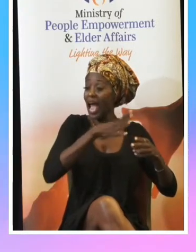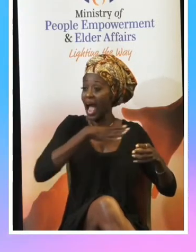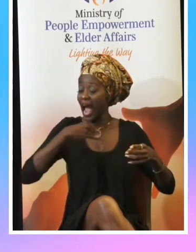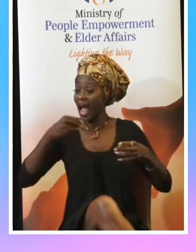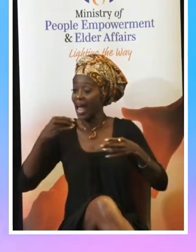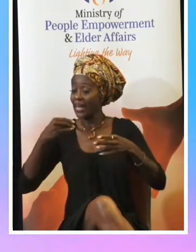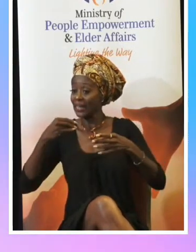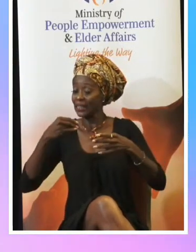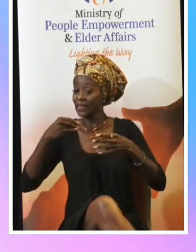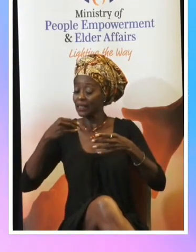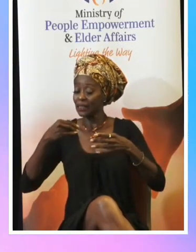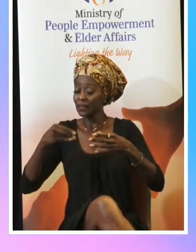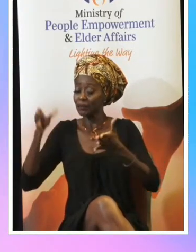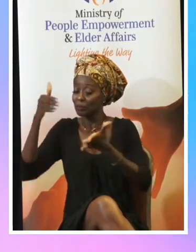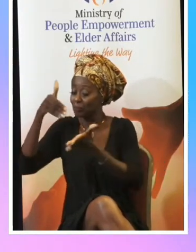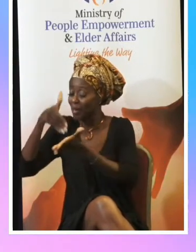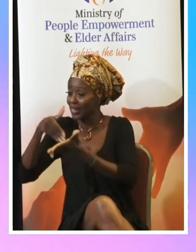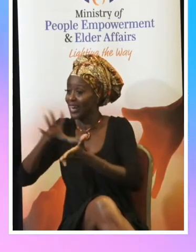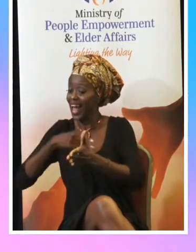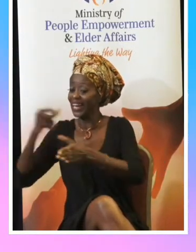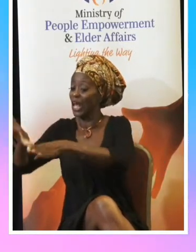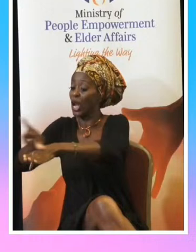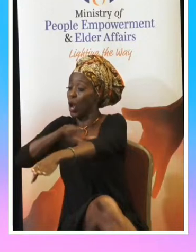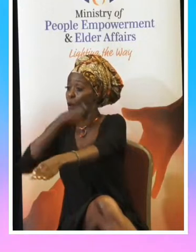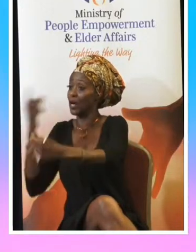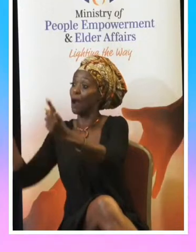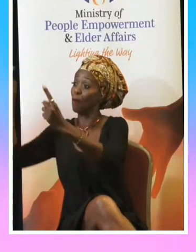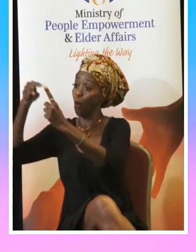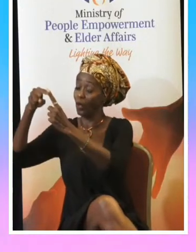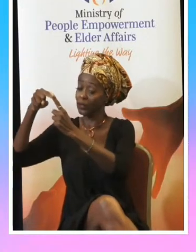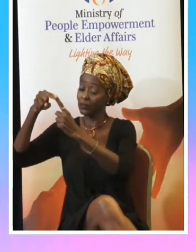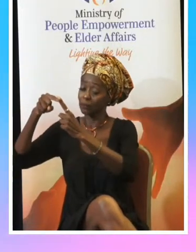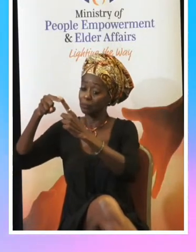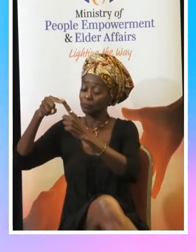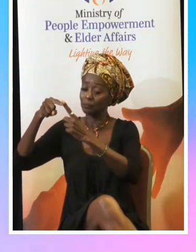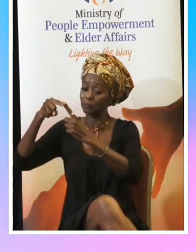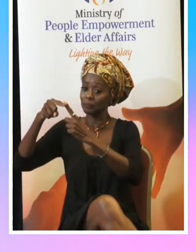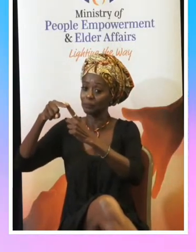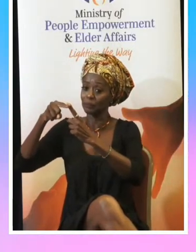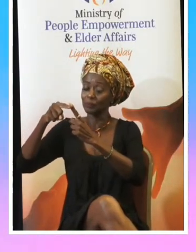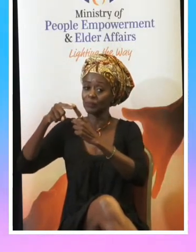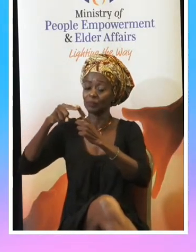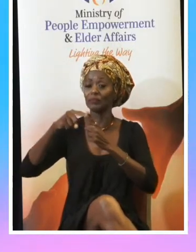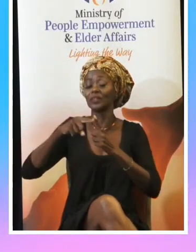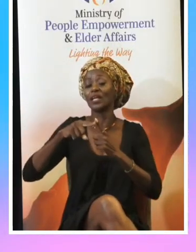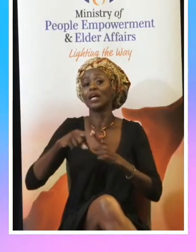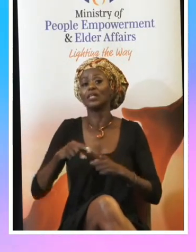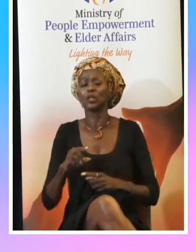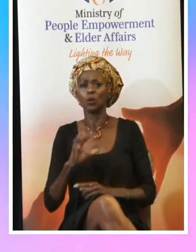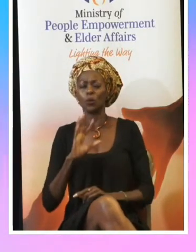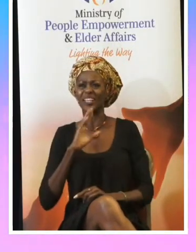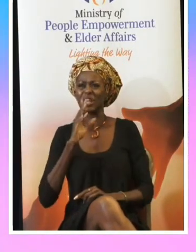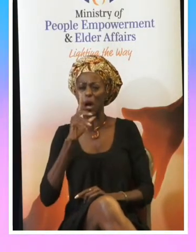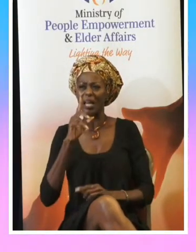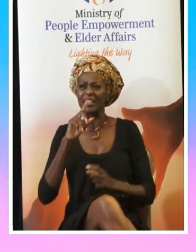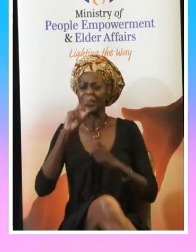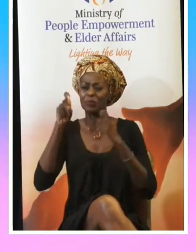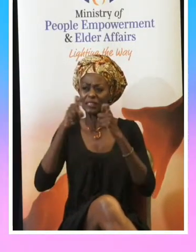short-term, medium-term, and long-term goals. And Eddie has asked that I speak specifically to